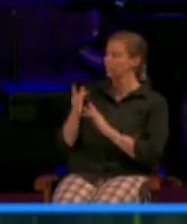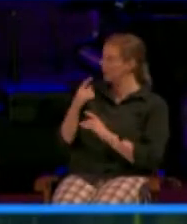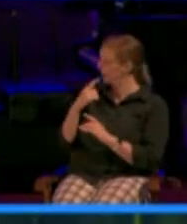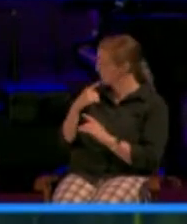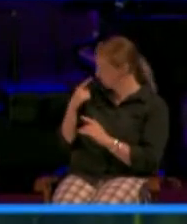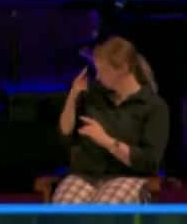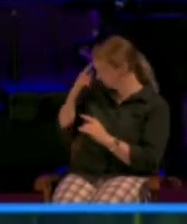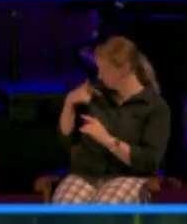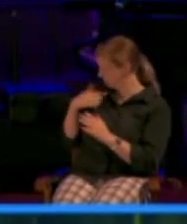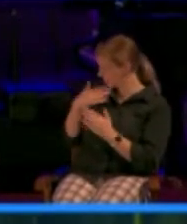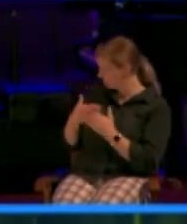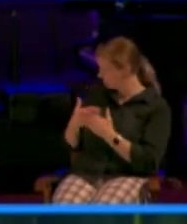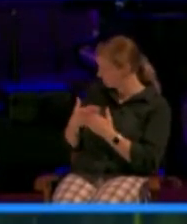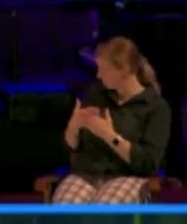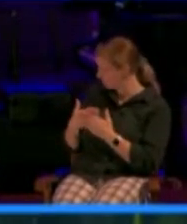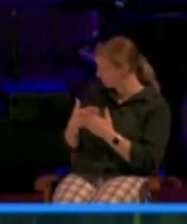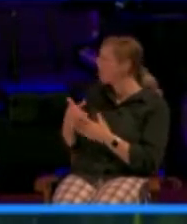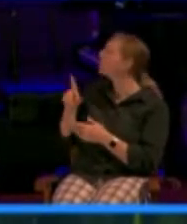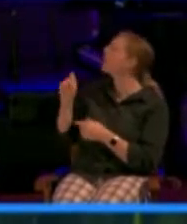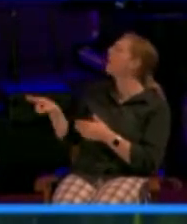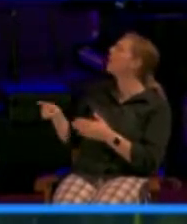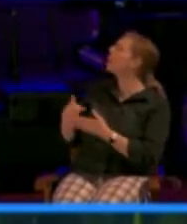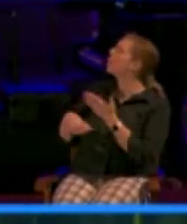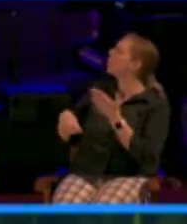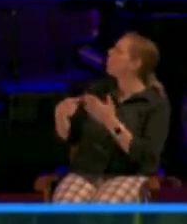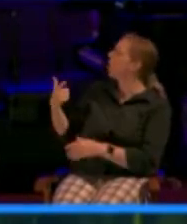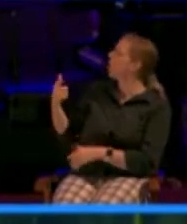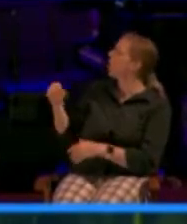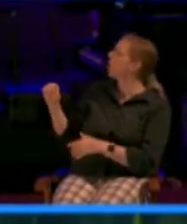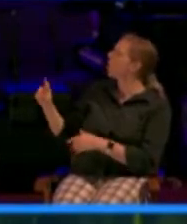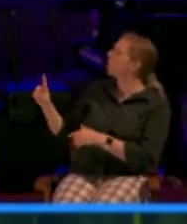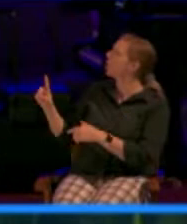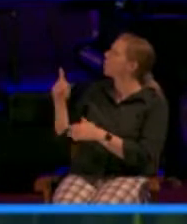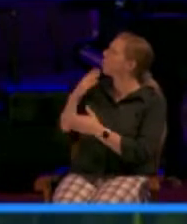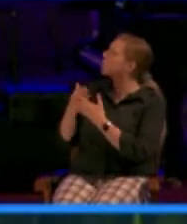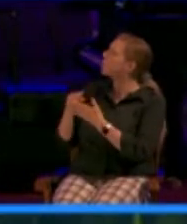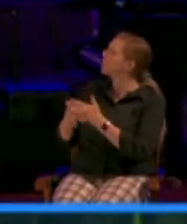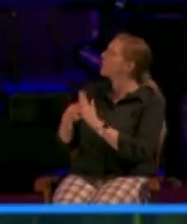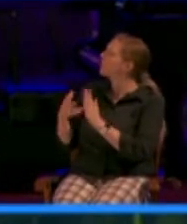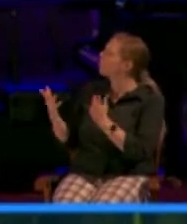false witness, do not defraud. Honor your father and mother.